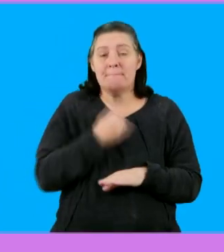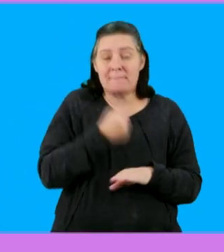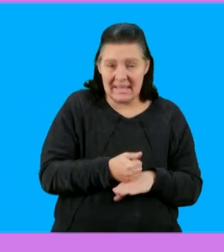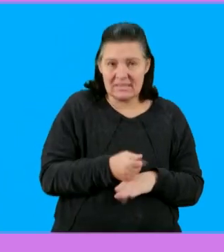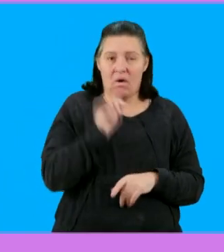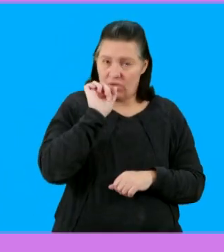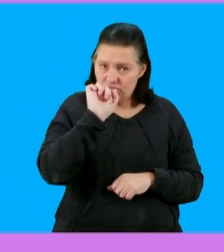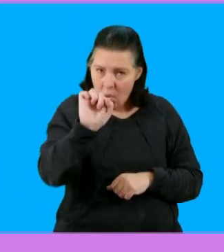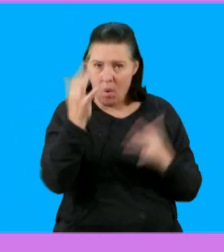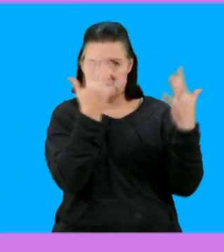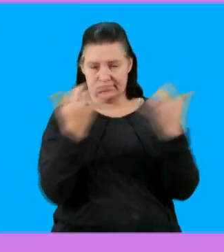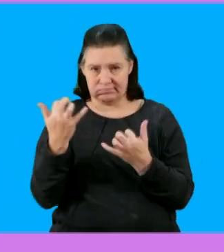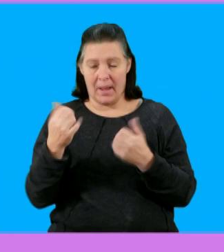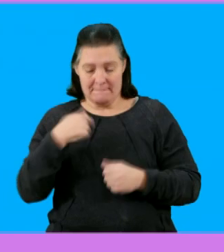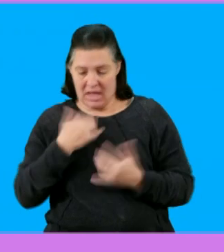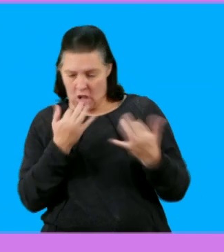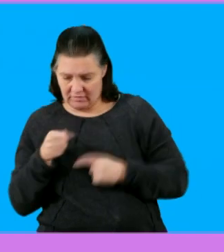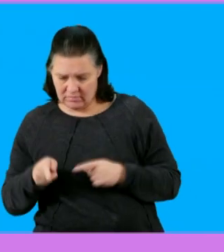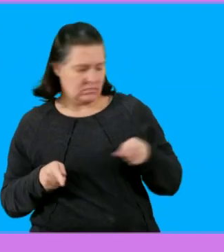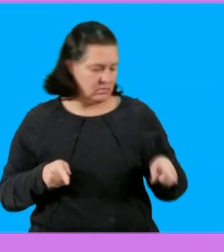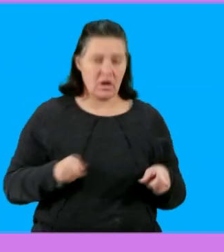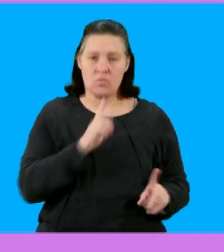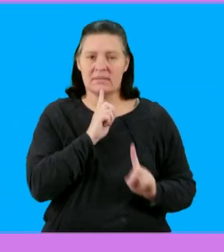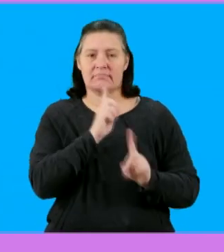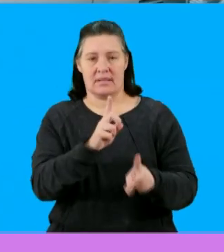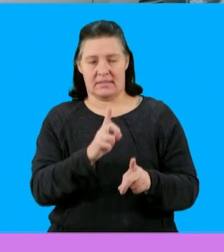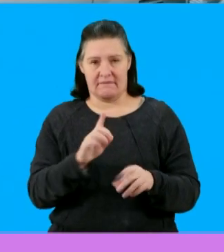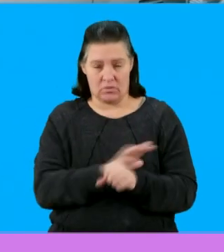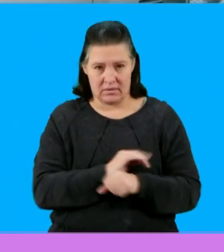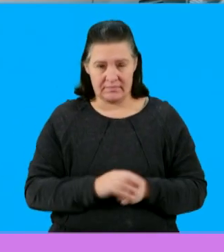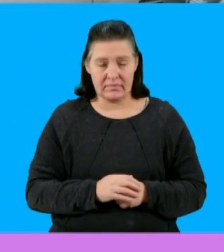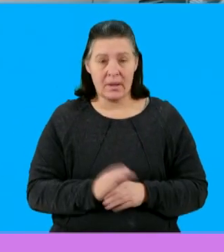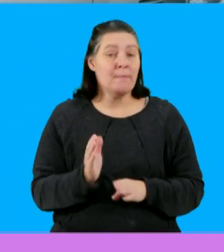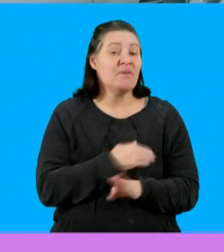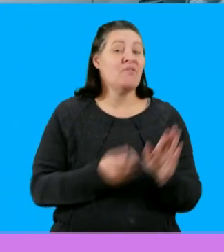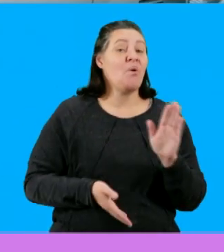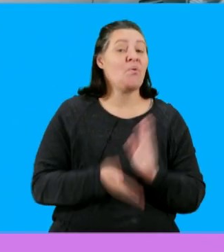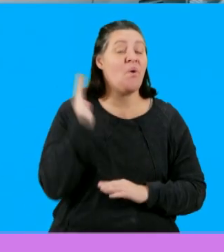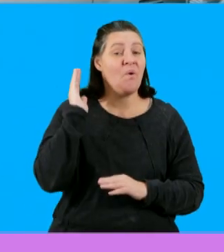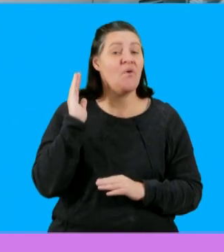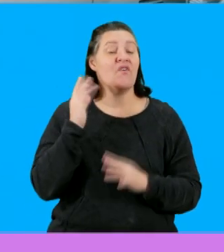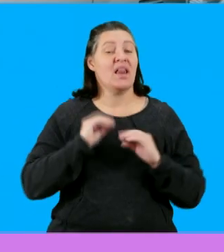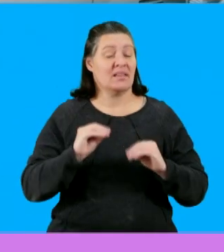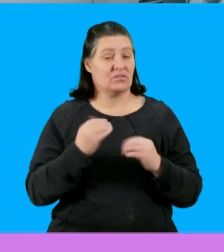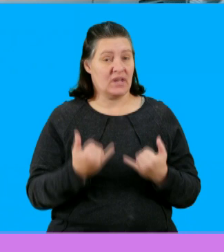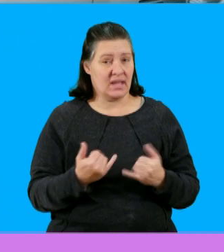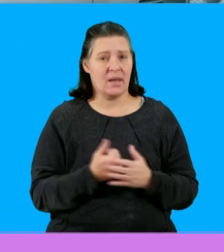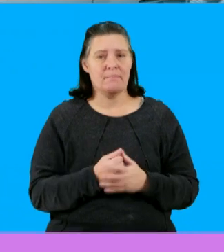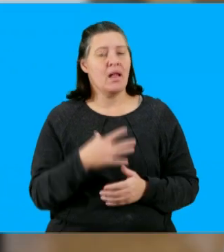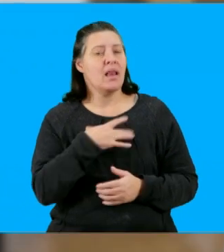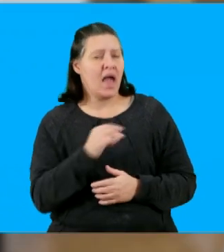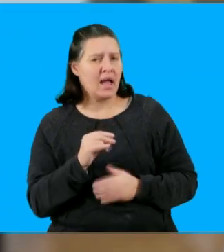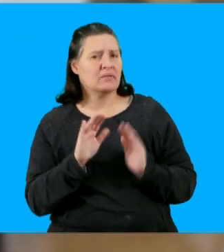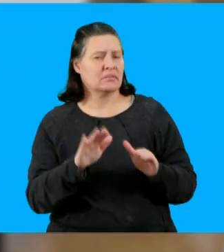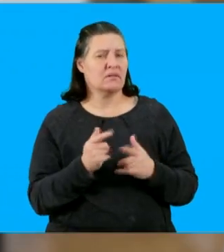based on your calculation. Okay, I hope all of that is clear to you. Guys, before I end our lesson today, I would